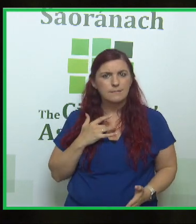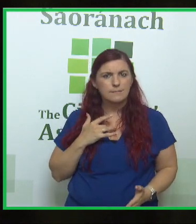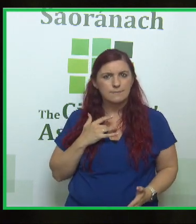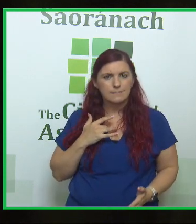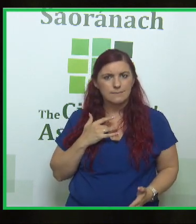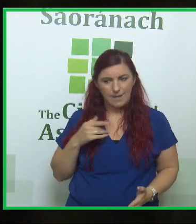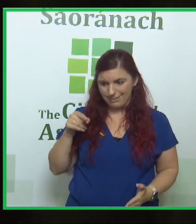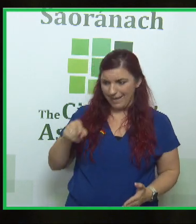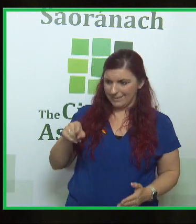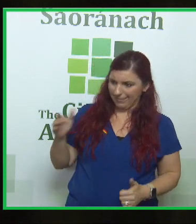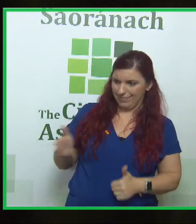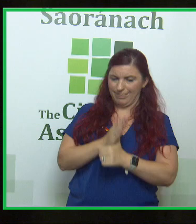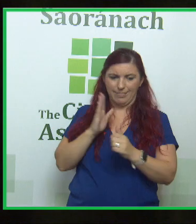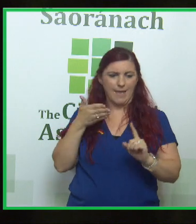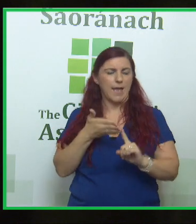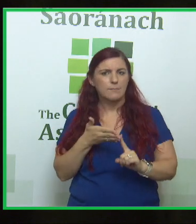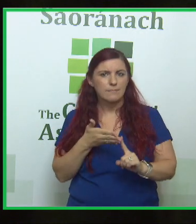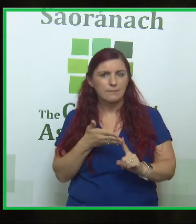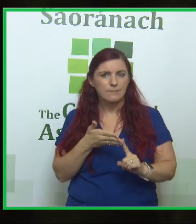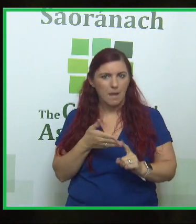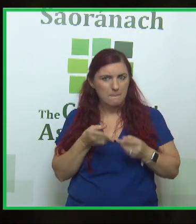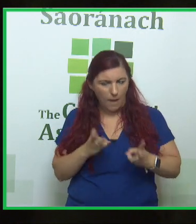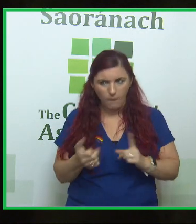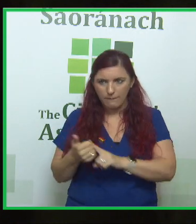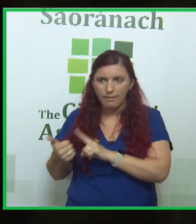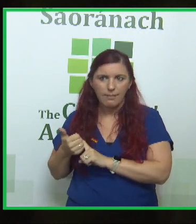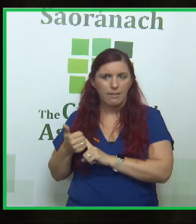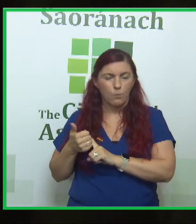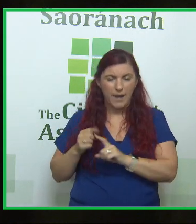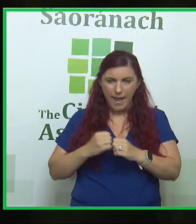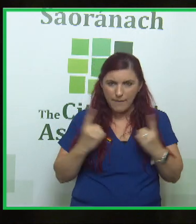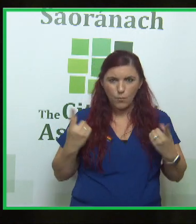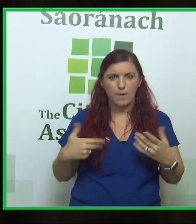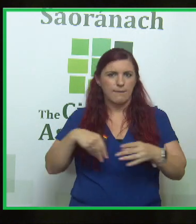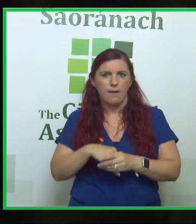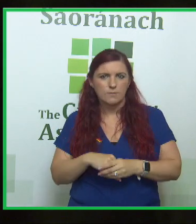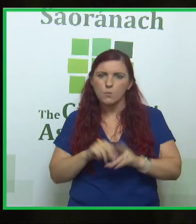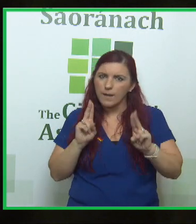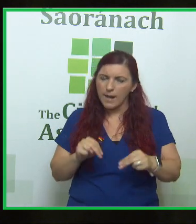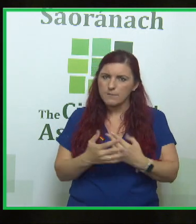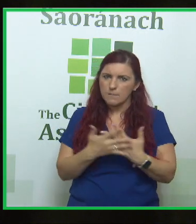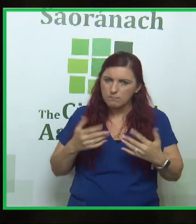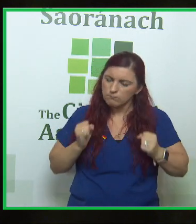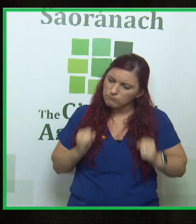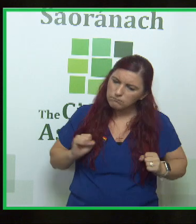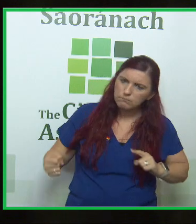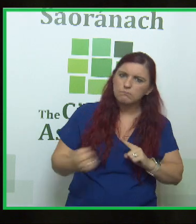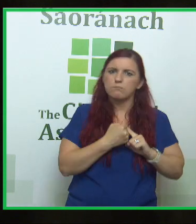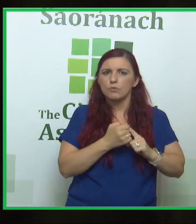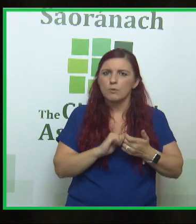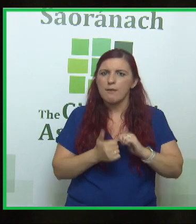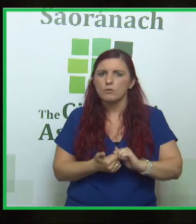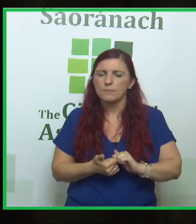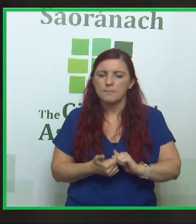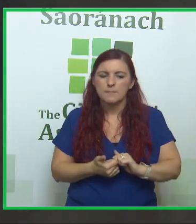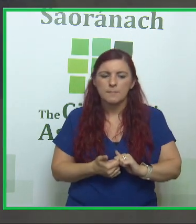a model that works. It's powerful when it's done properly, and when all the partners involved, it is a really, really powerful structure. So as I